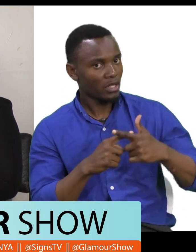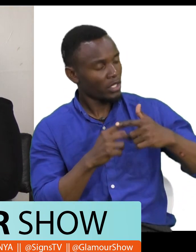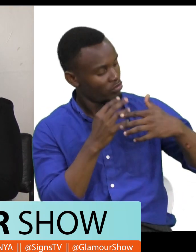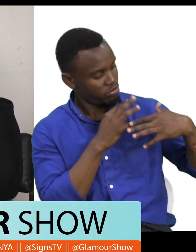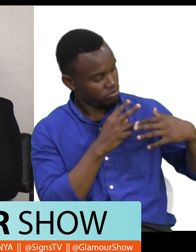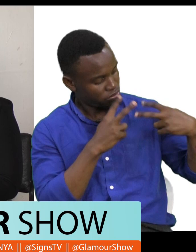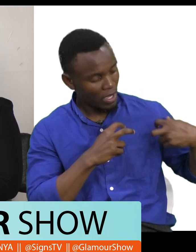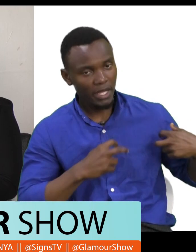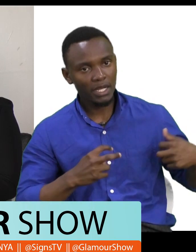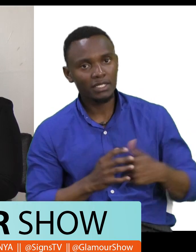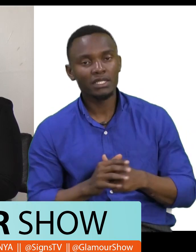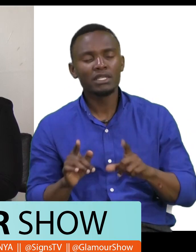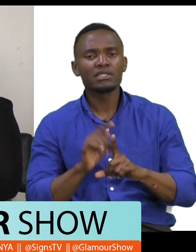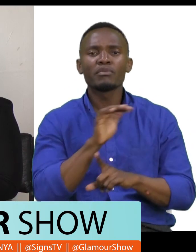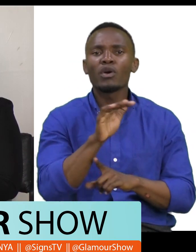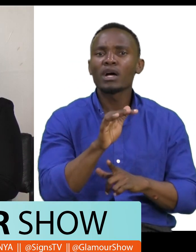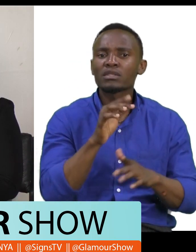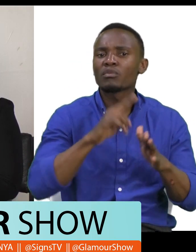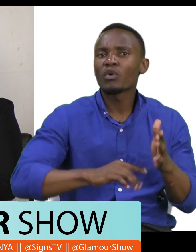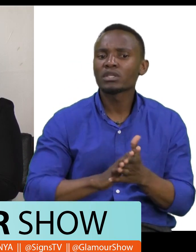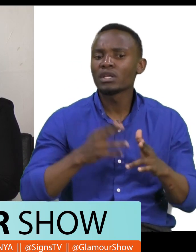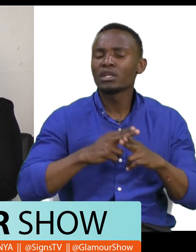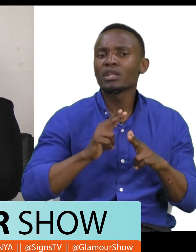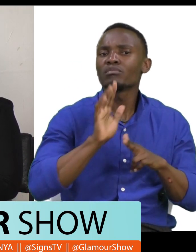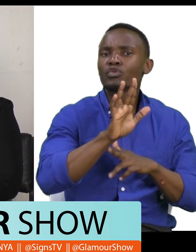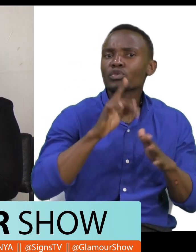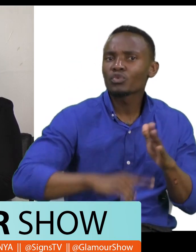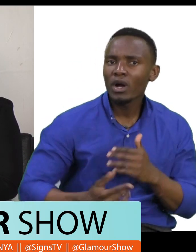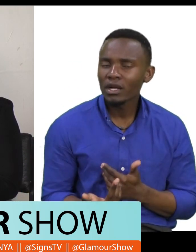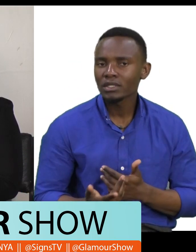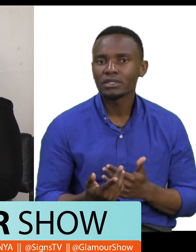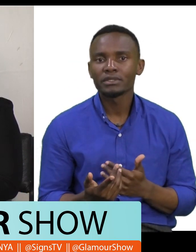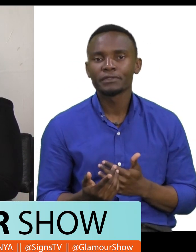under consultation, you are going to ask the client his or her name,